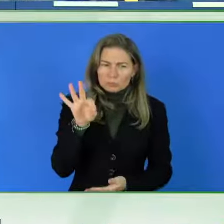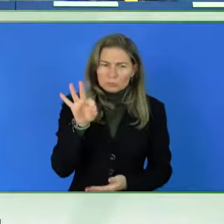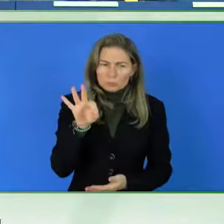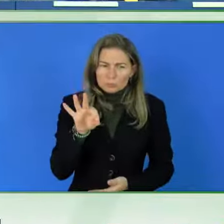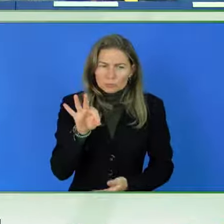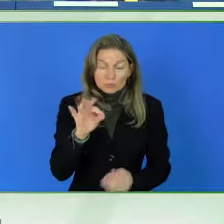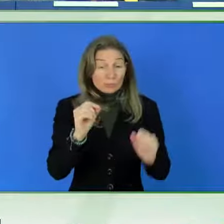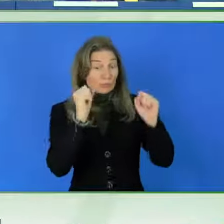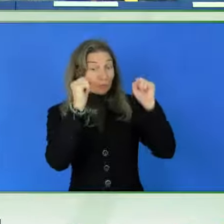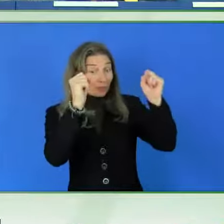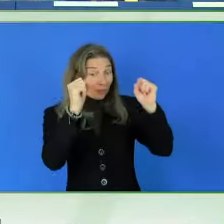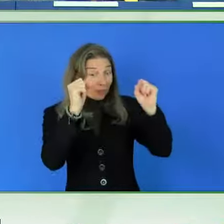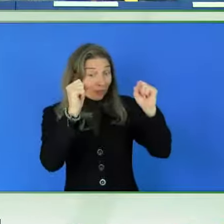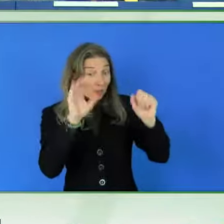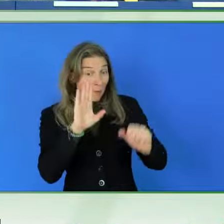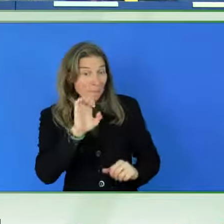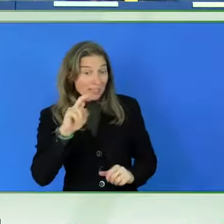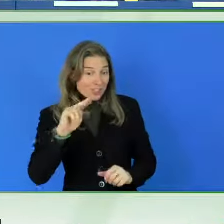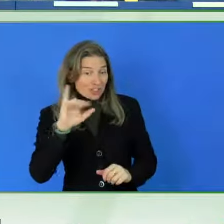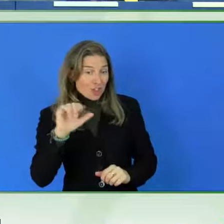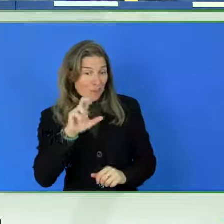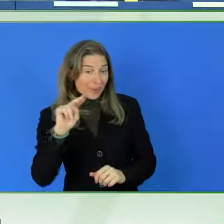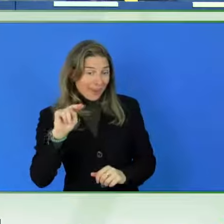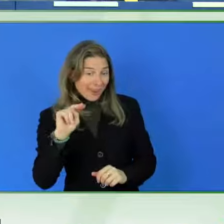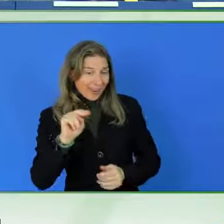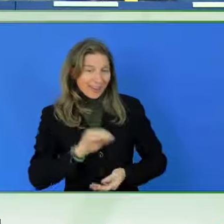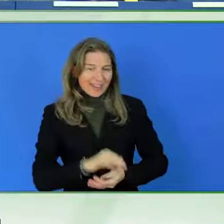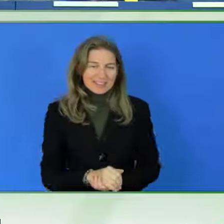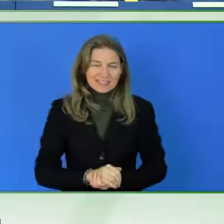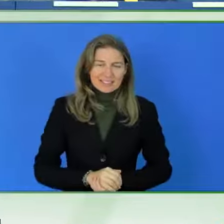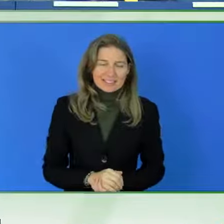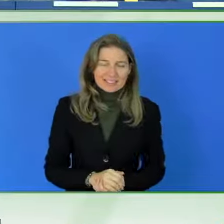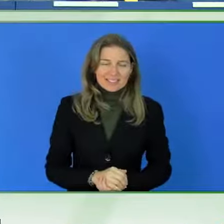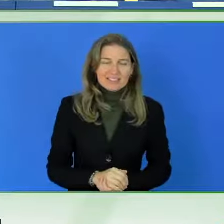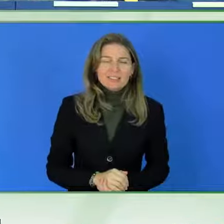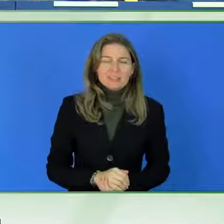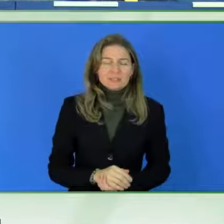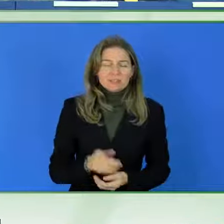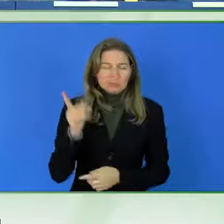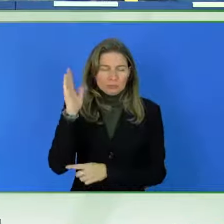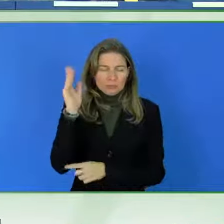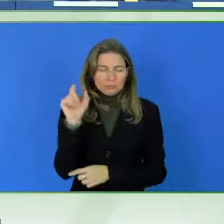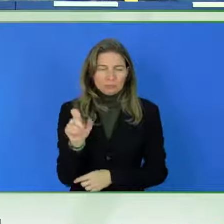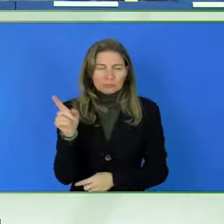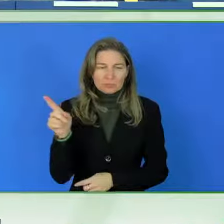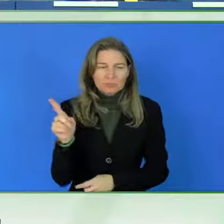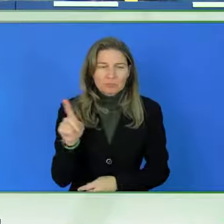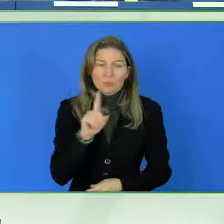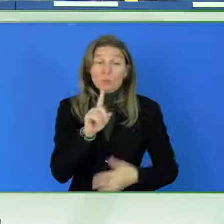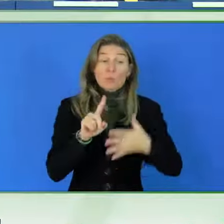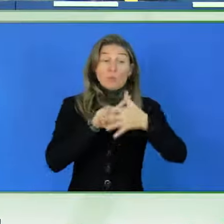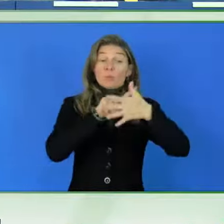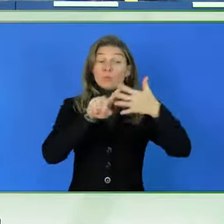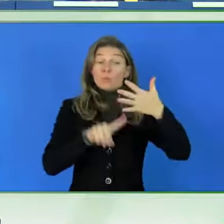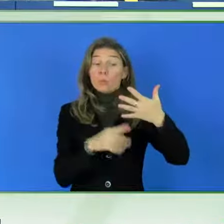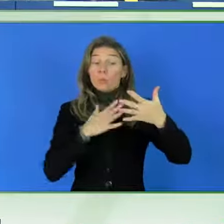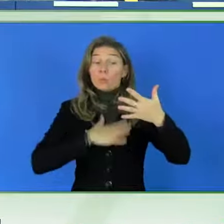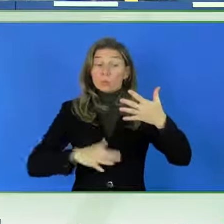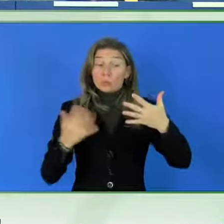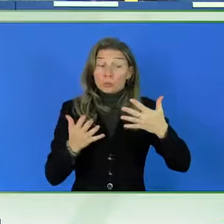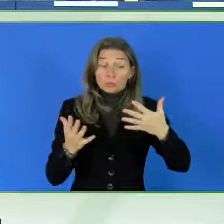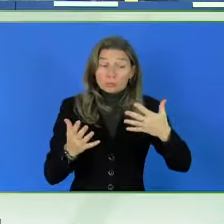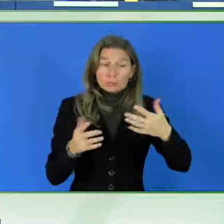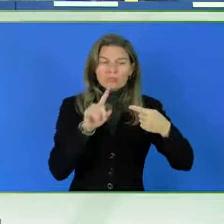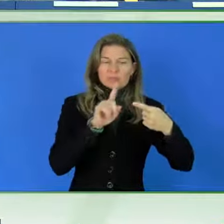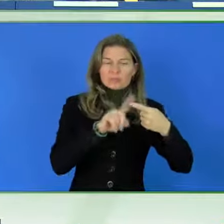So what are our main or key differentiators? First is we have a trip planner which adapts to each